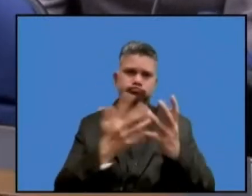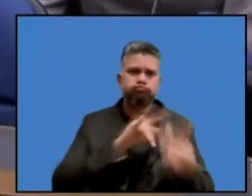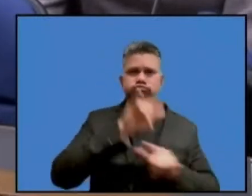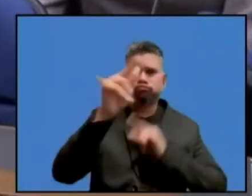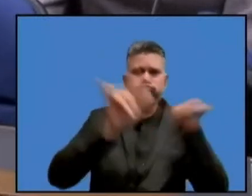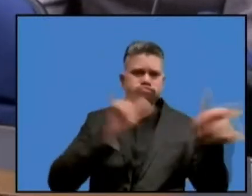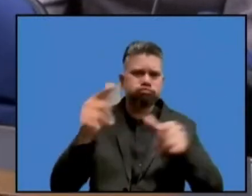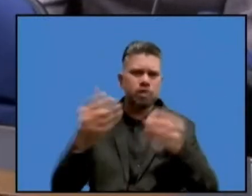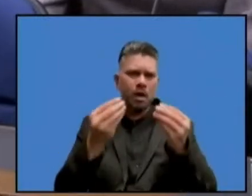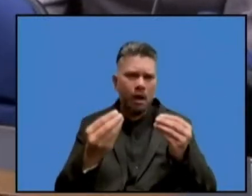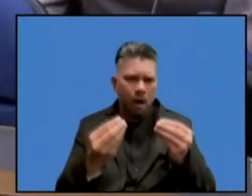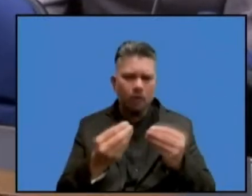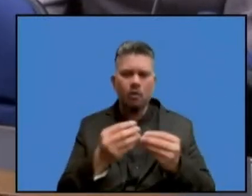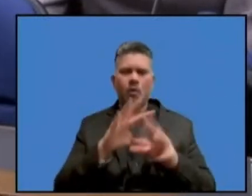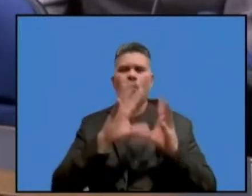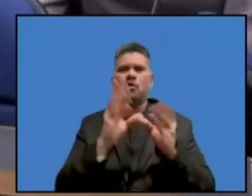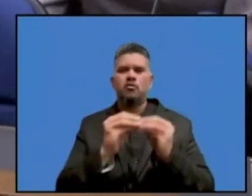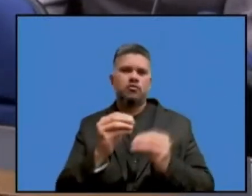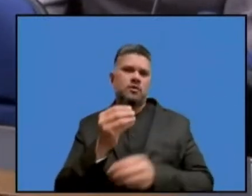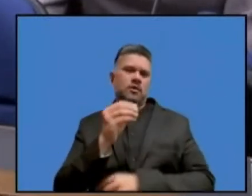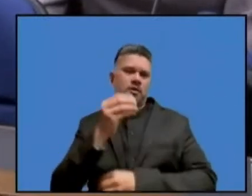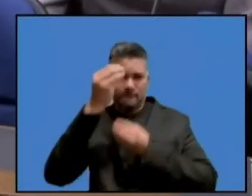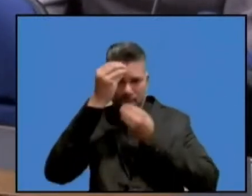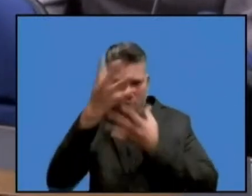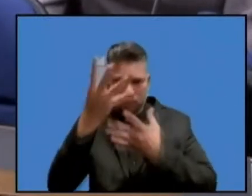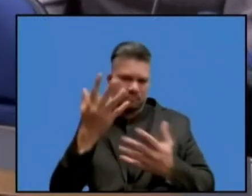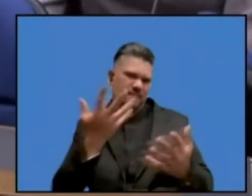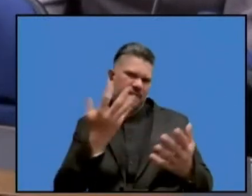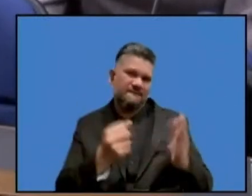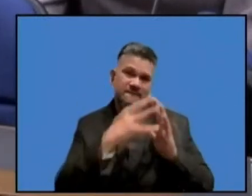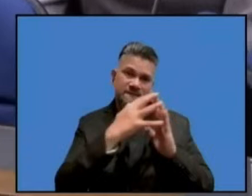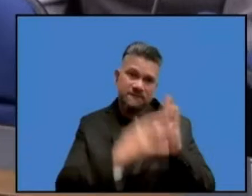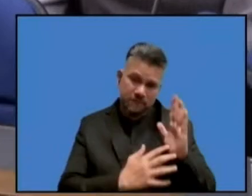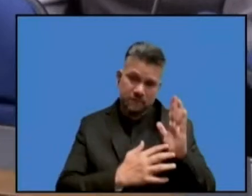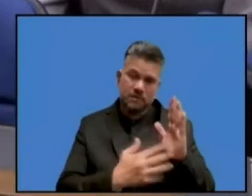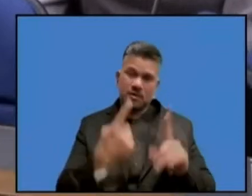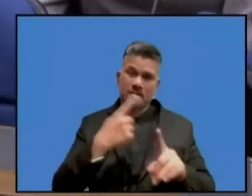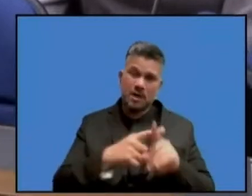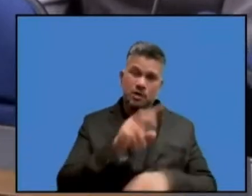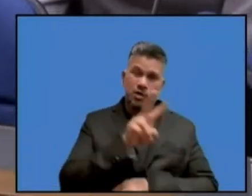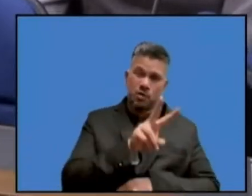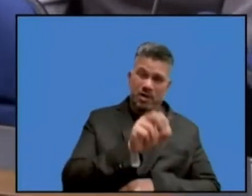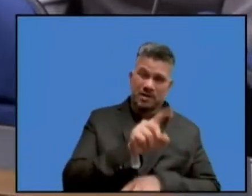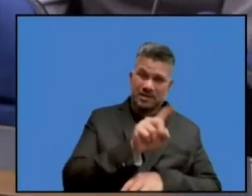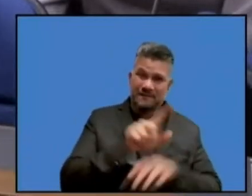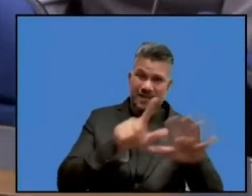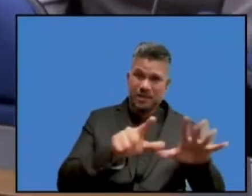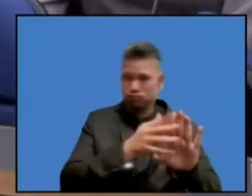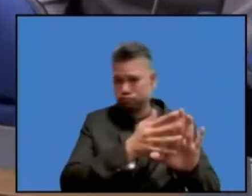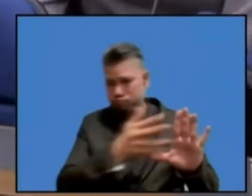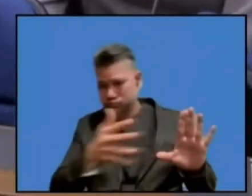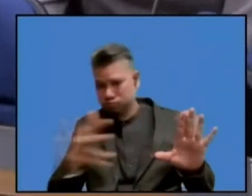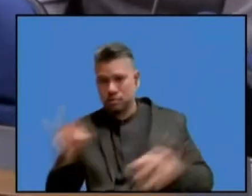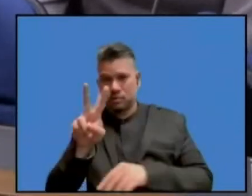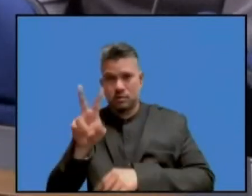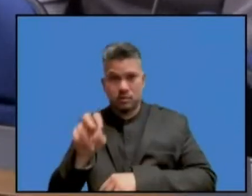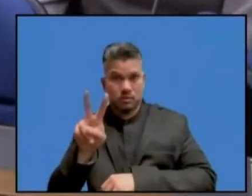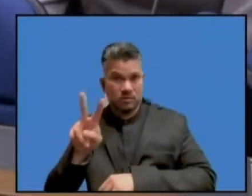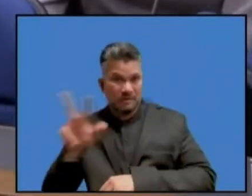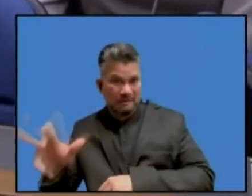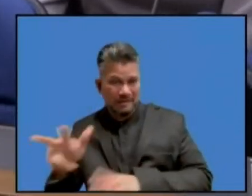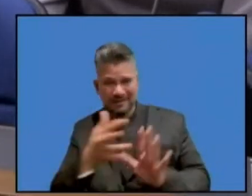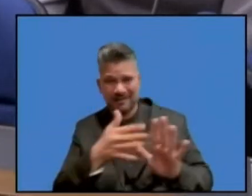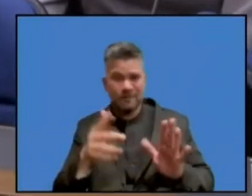as migration-related policy and laws from 2017 to 2023, and offer recommendations